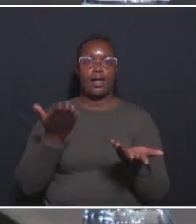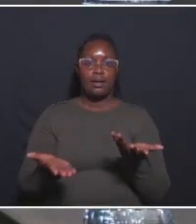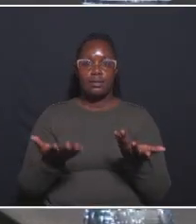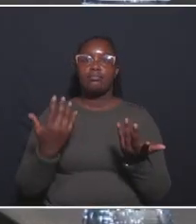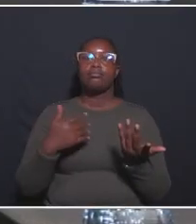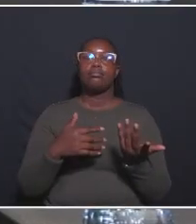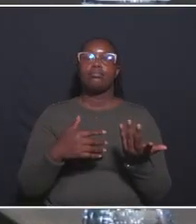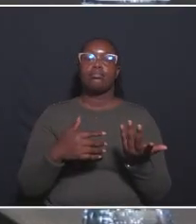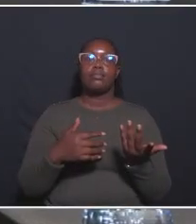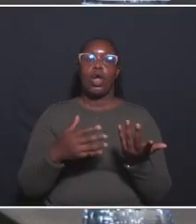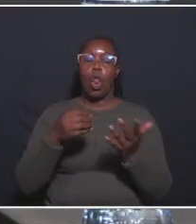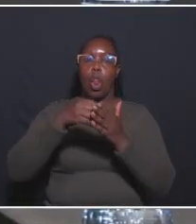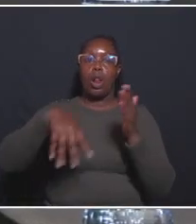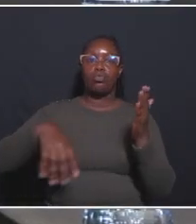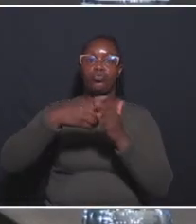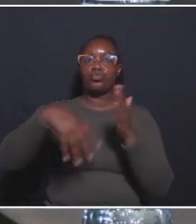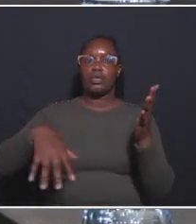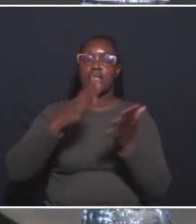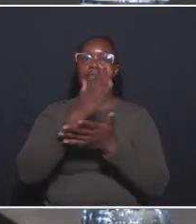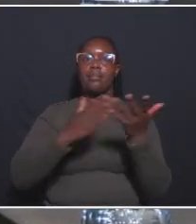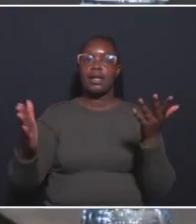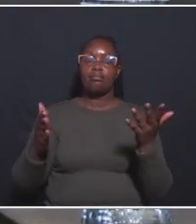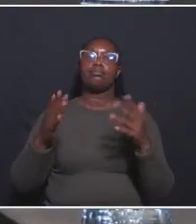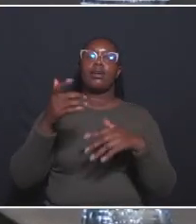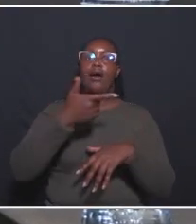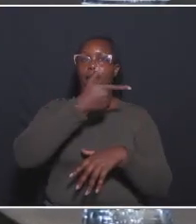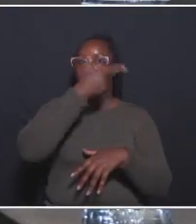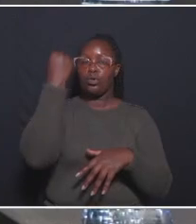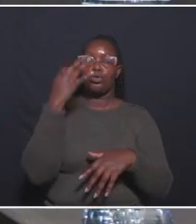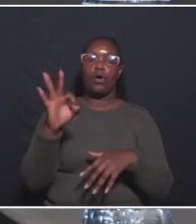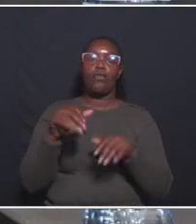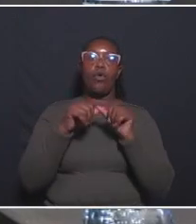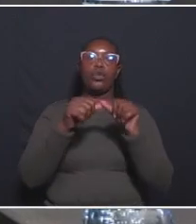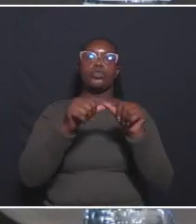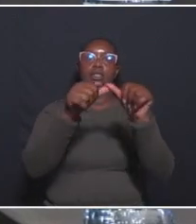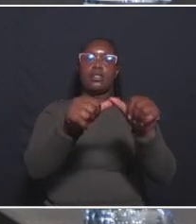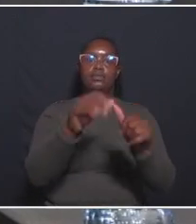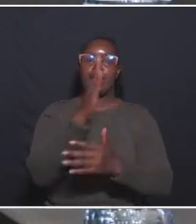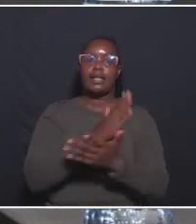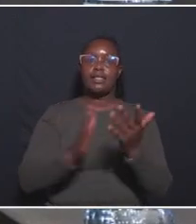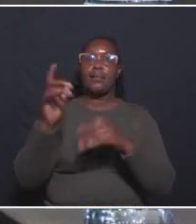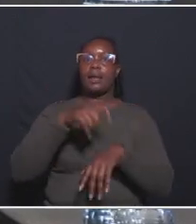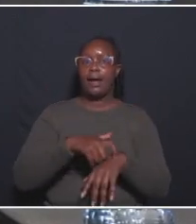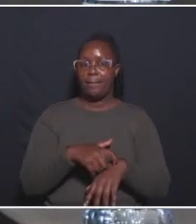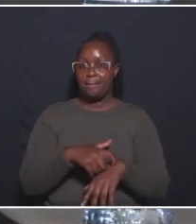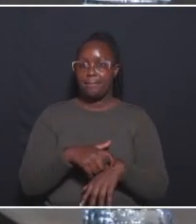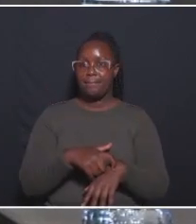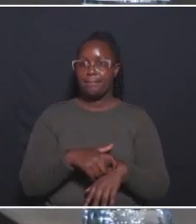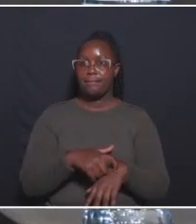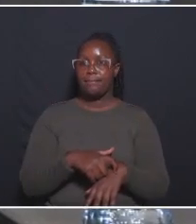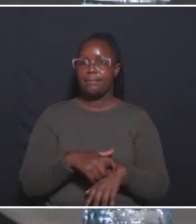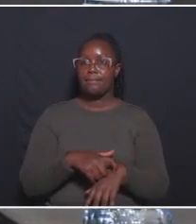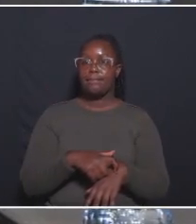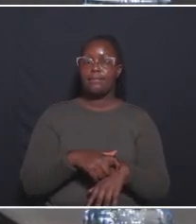the sake of the continuity, you know? Because how you see it sometimes, the way the